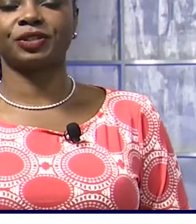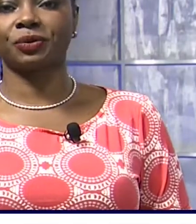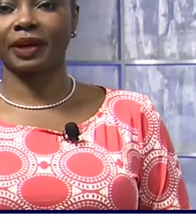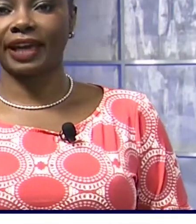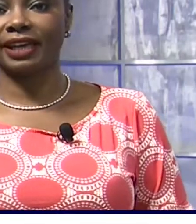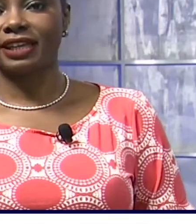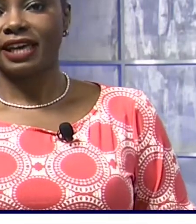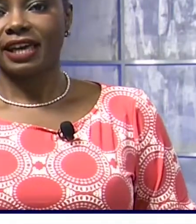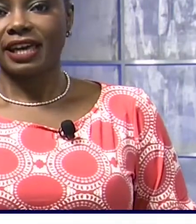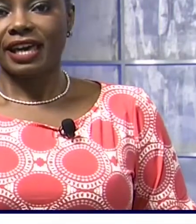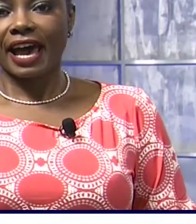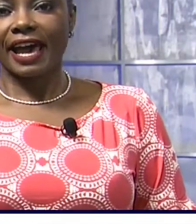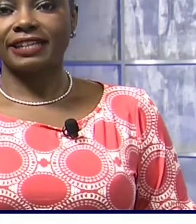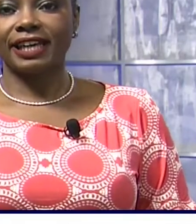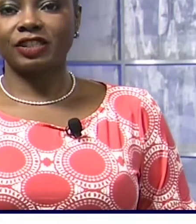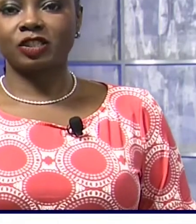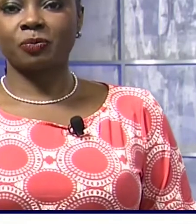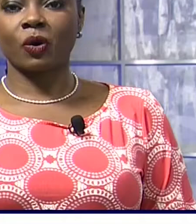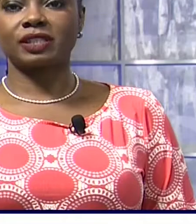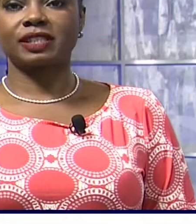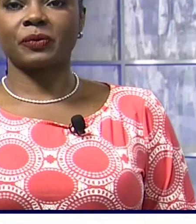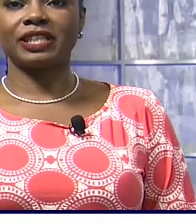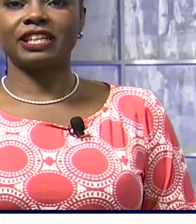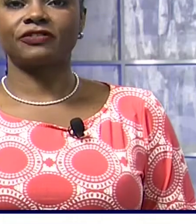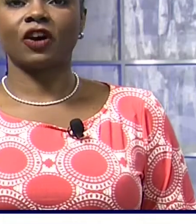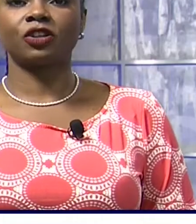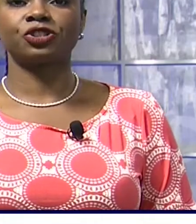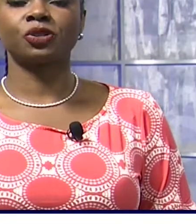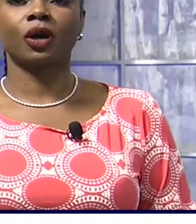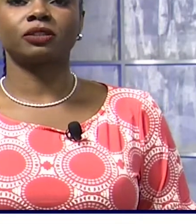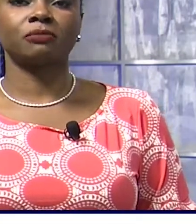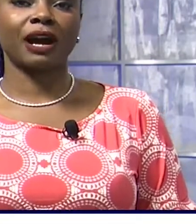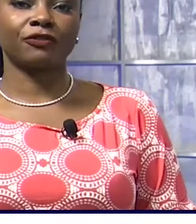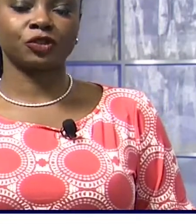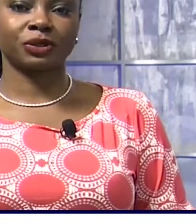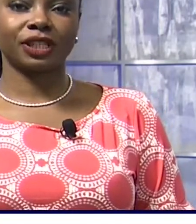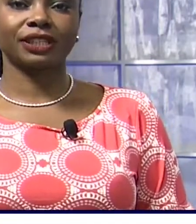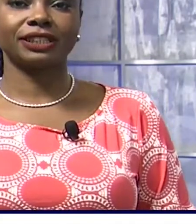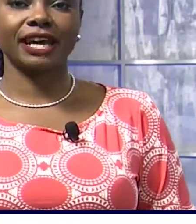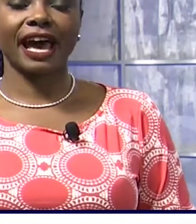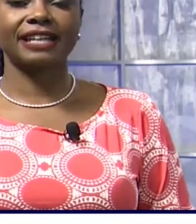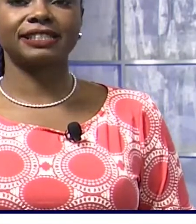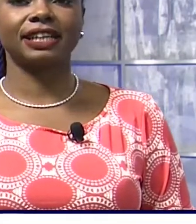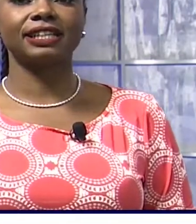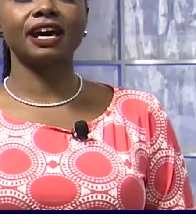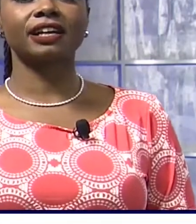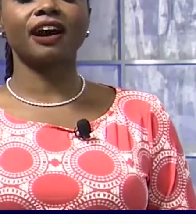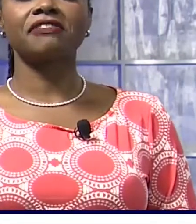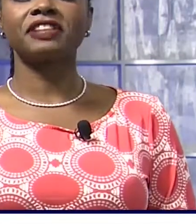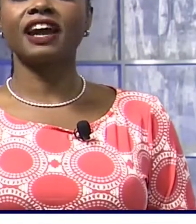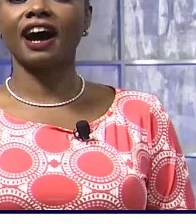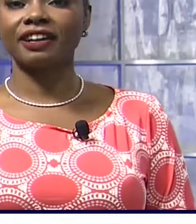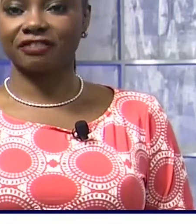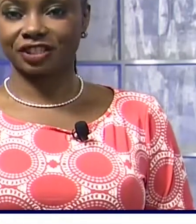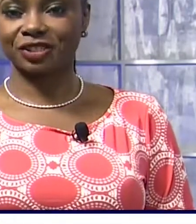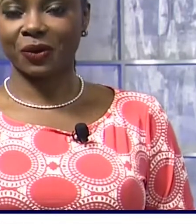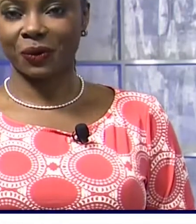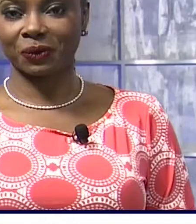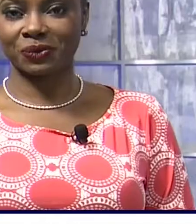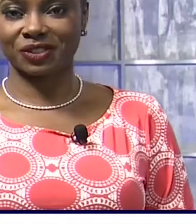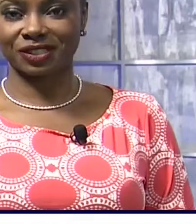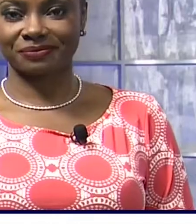gets underway. And in sports, the Windies fall short on Bravo's return as the luck of the